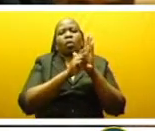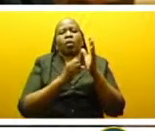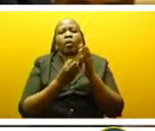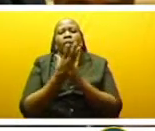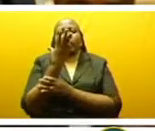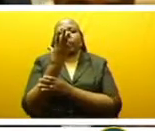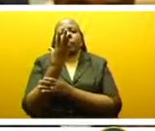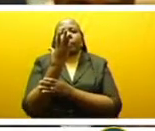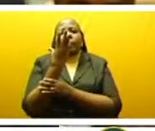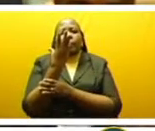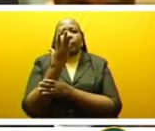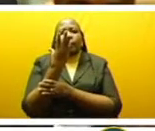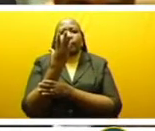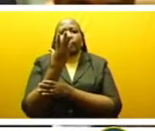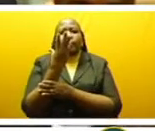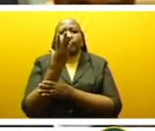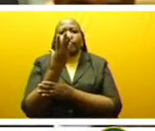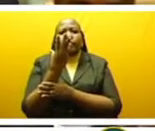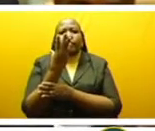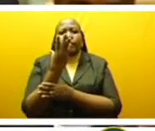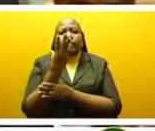then